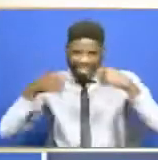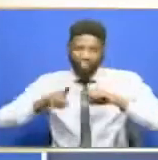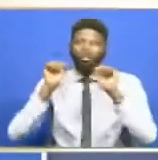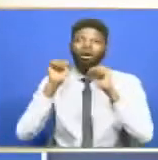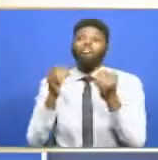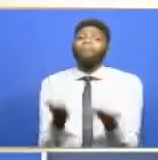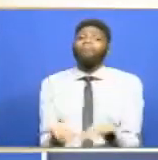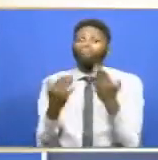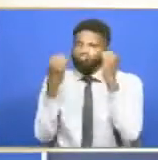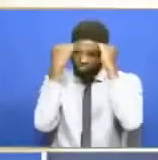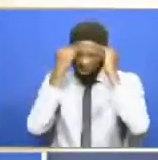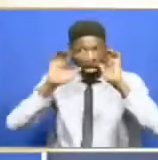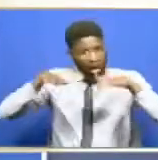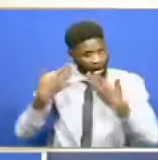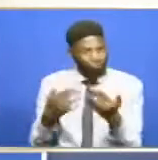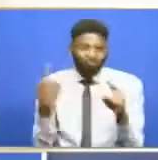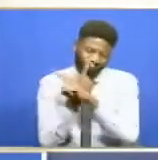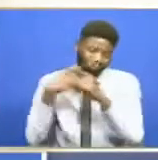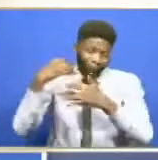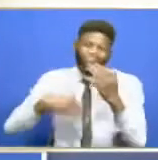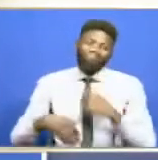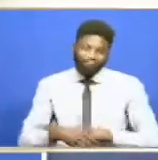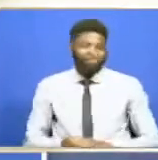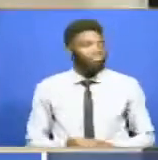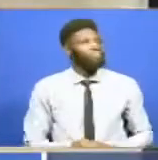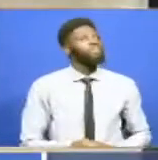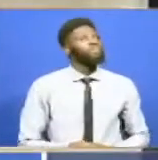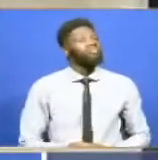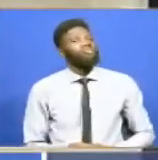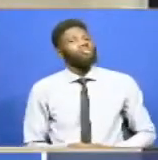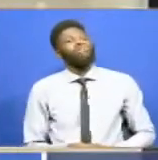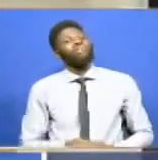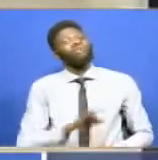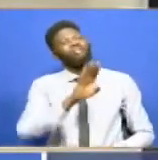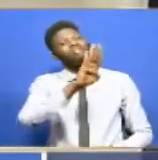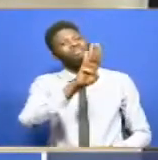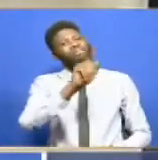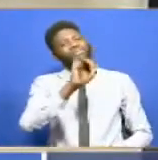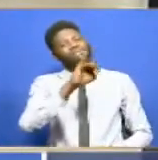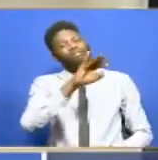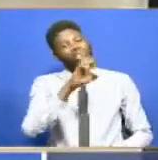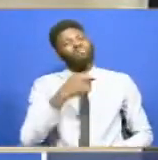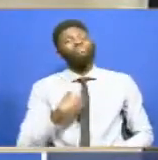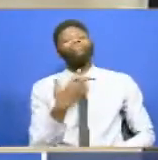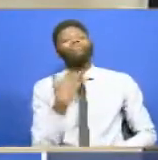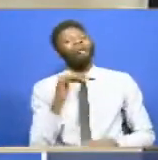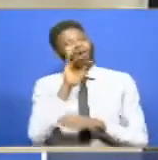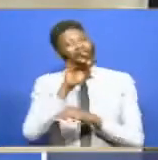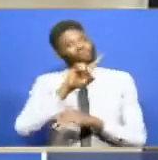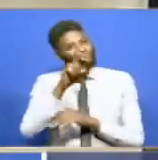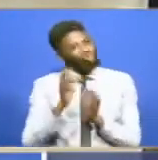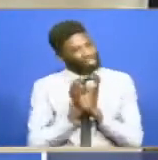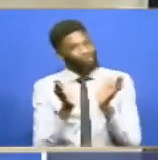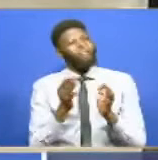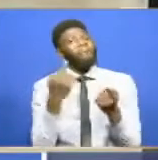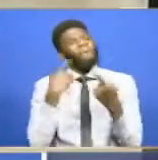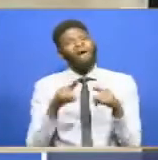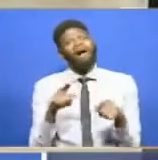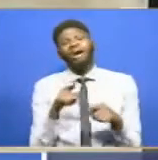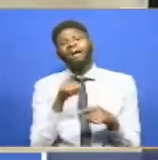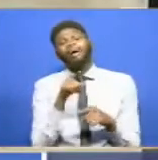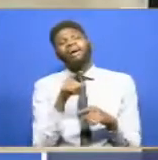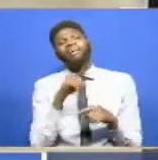their studies and all stuff. Mm-hmm. Yeah. Okay. Now, Beatrice, let mm-hmm. me ask you, I know it's a broader question, but what impact has